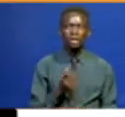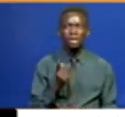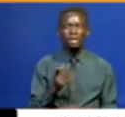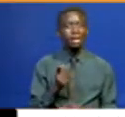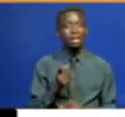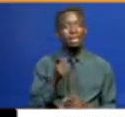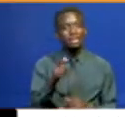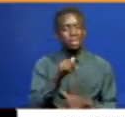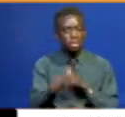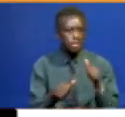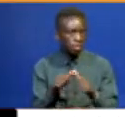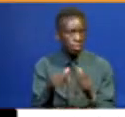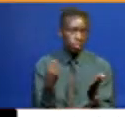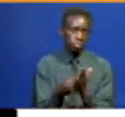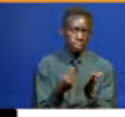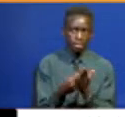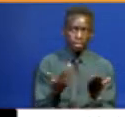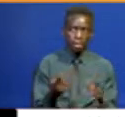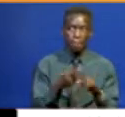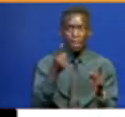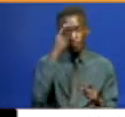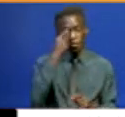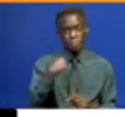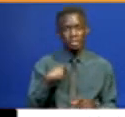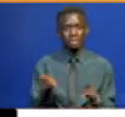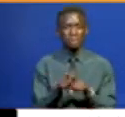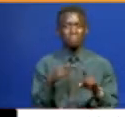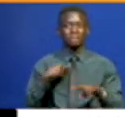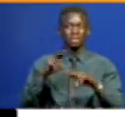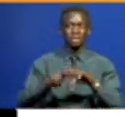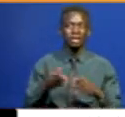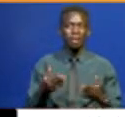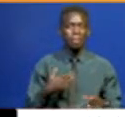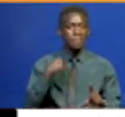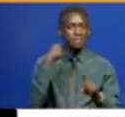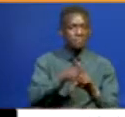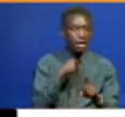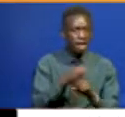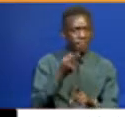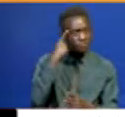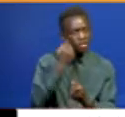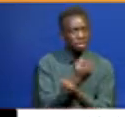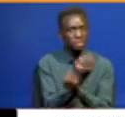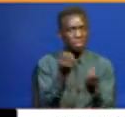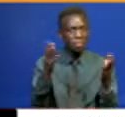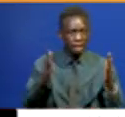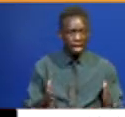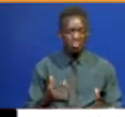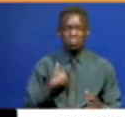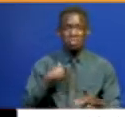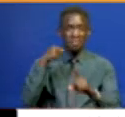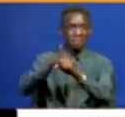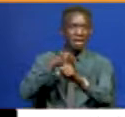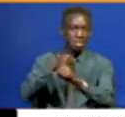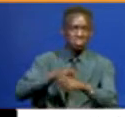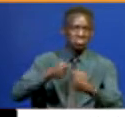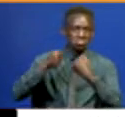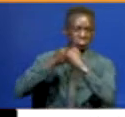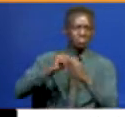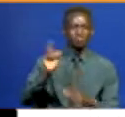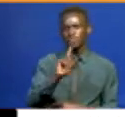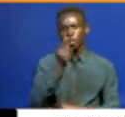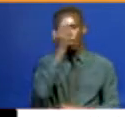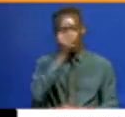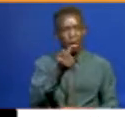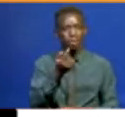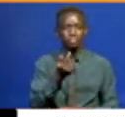It's about money. But for me, as I sit here, I'm not fighting the supplier. Why? You don't go for something